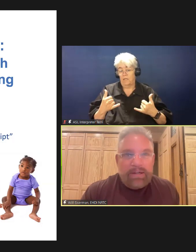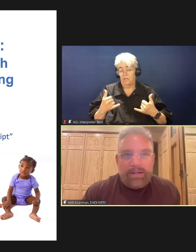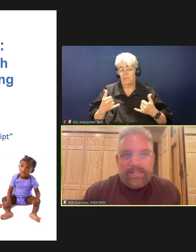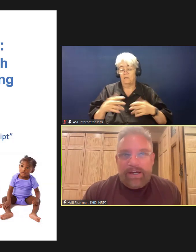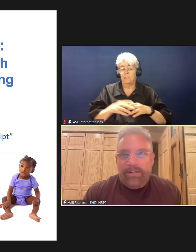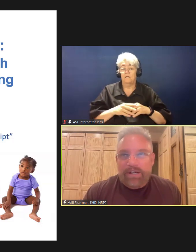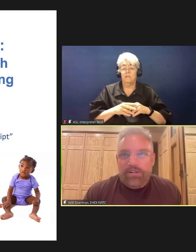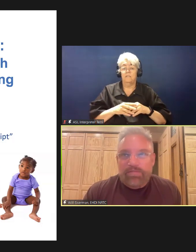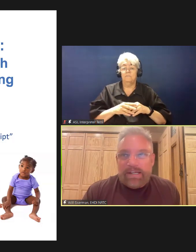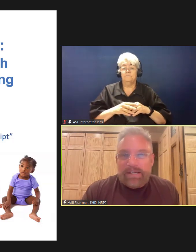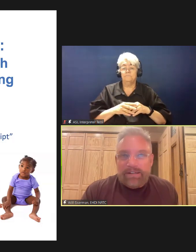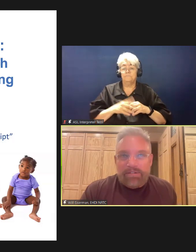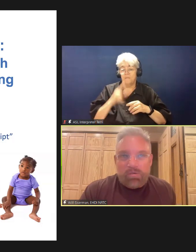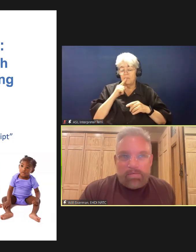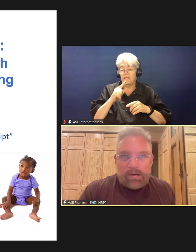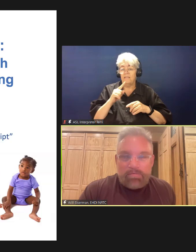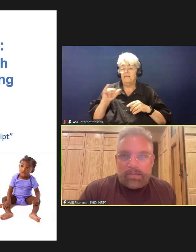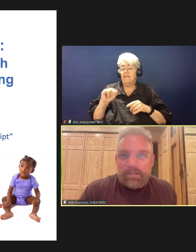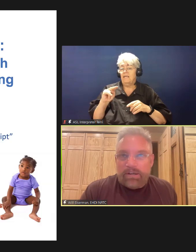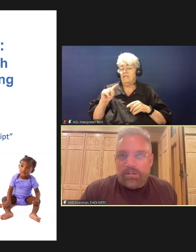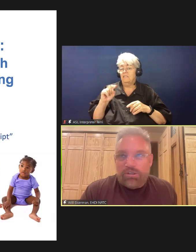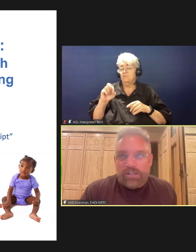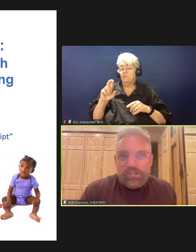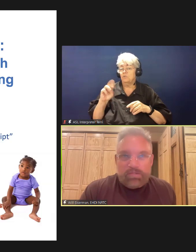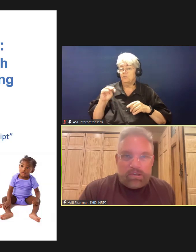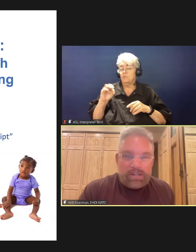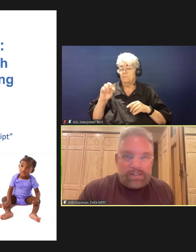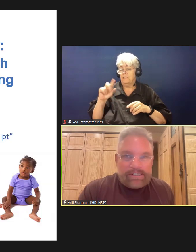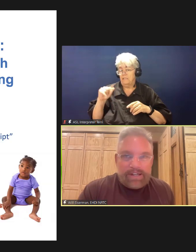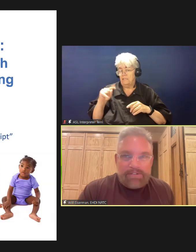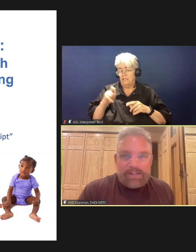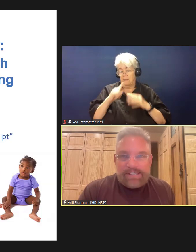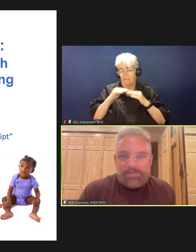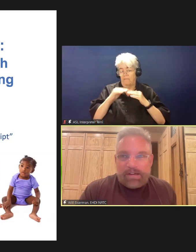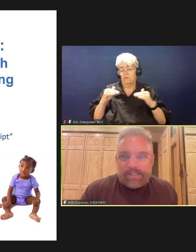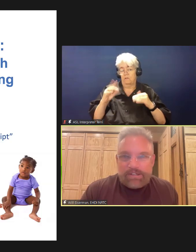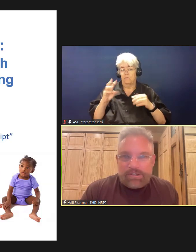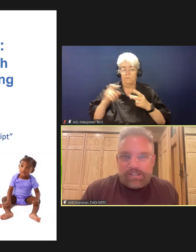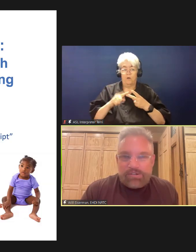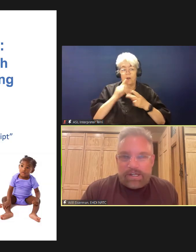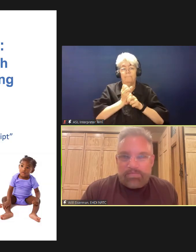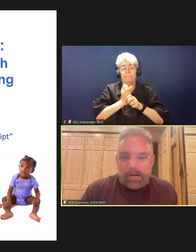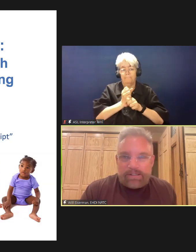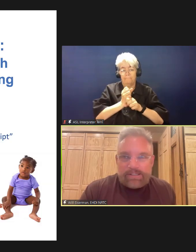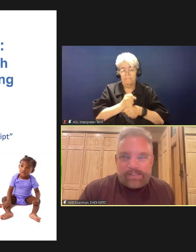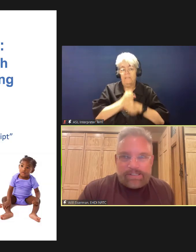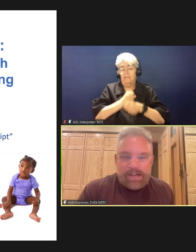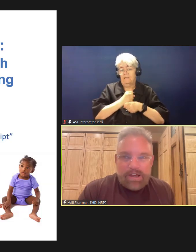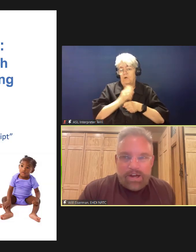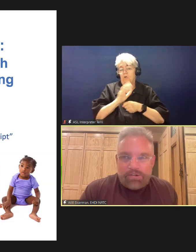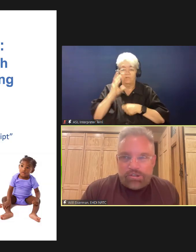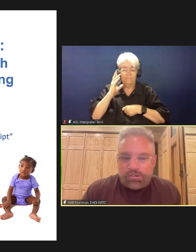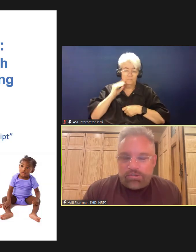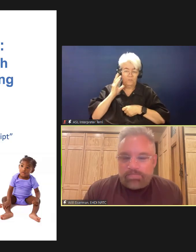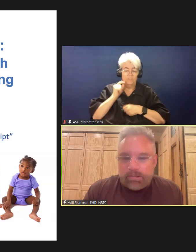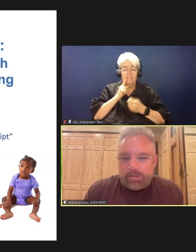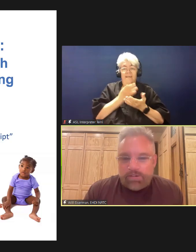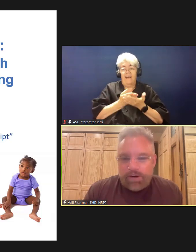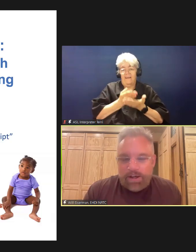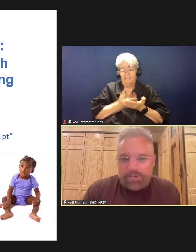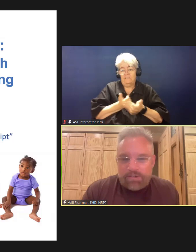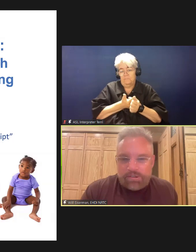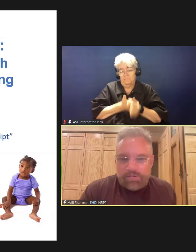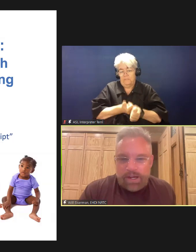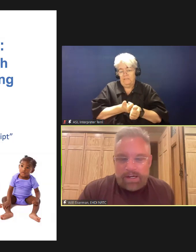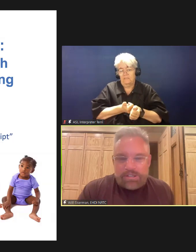uh, entitled Intermediate Level Webinar, Building on Your Experience in Evidence-Based Hearing Screening Practices for Children Birth